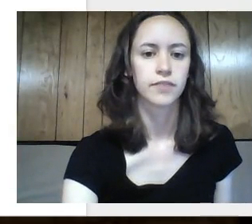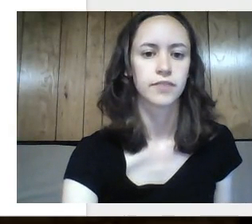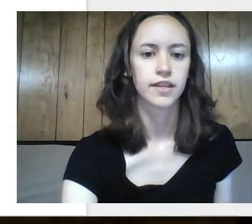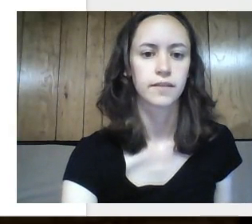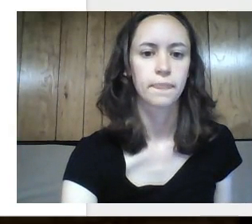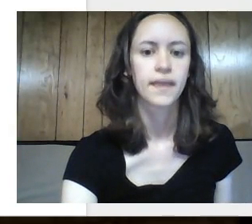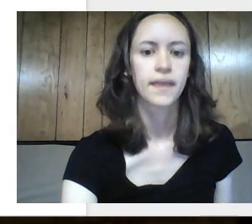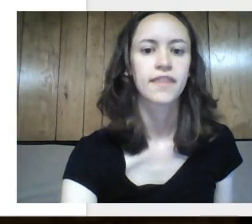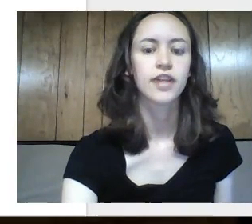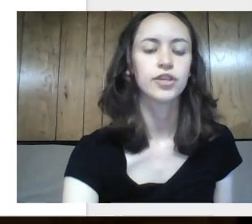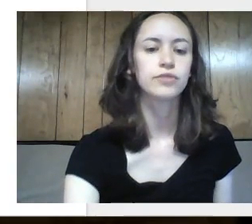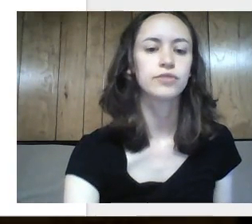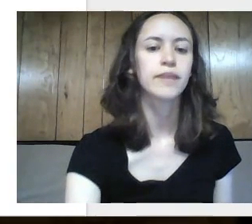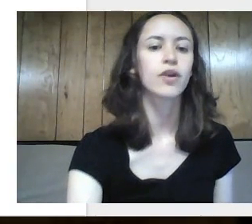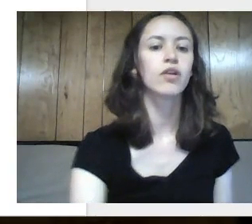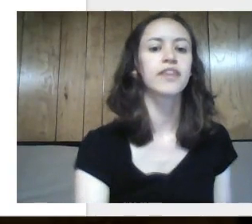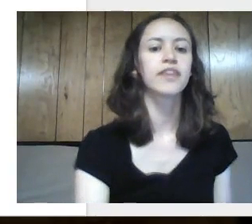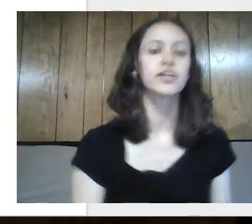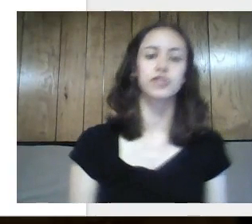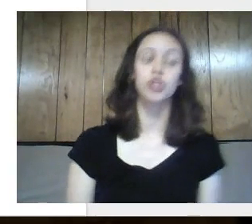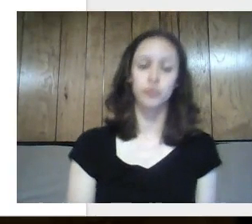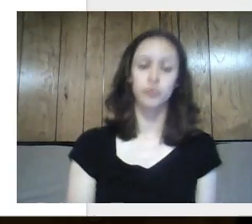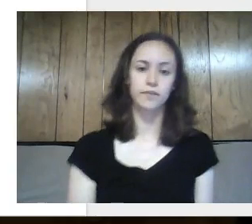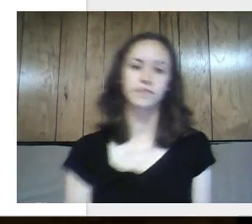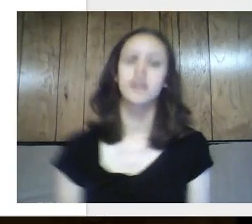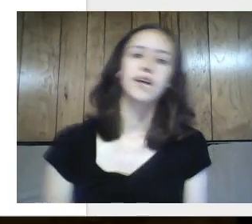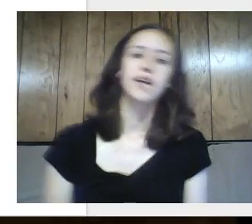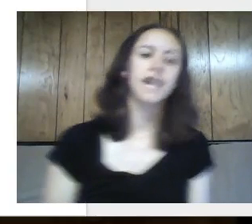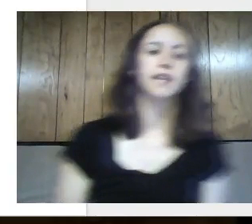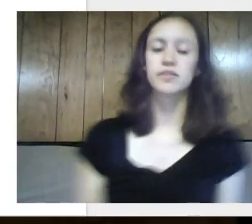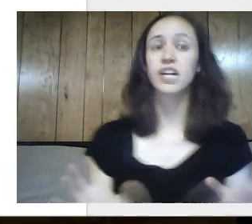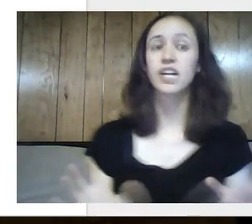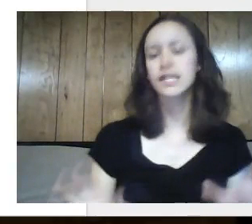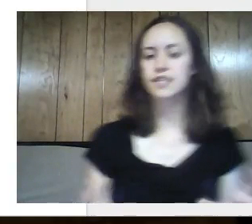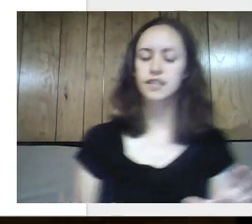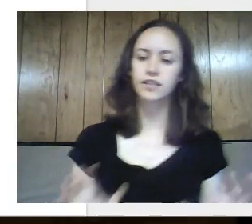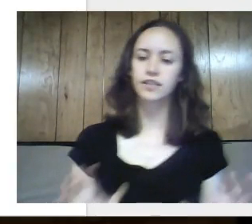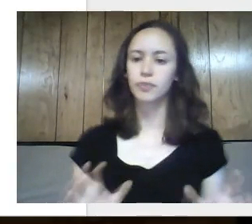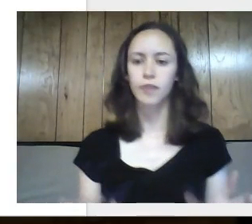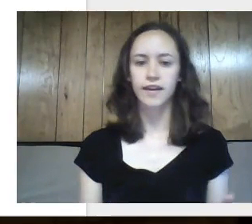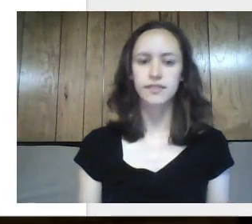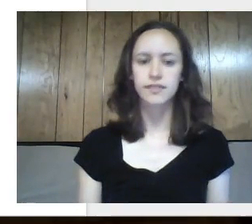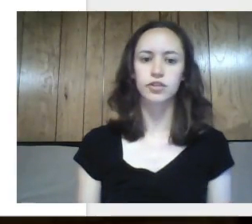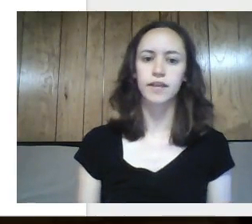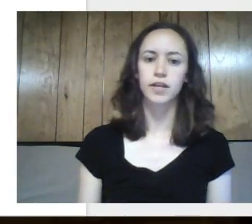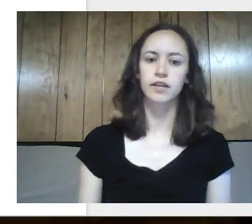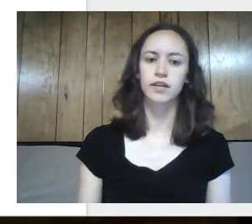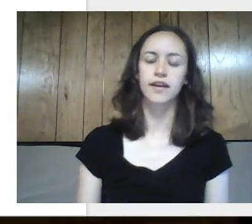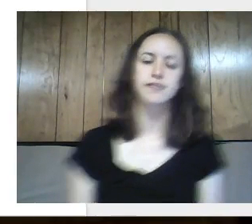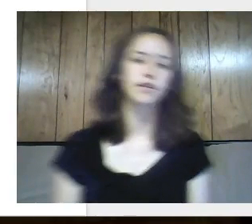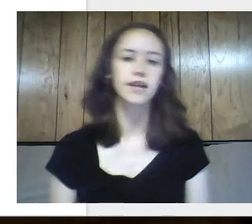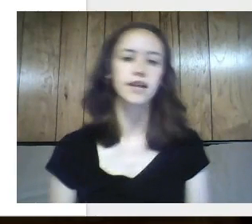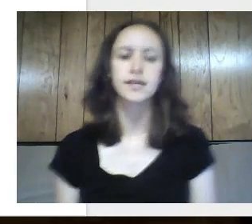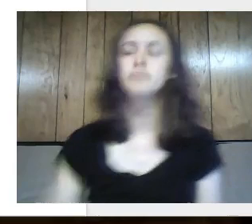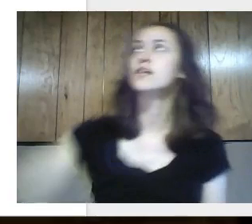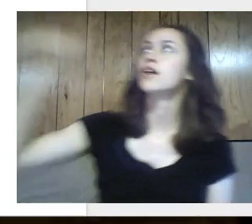So I'm right here. That you make all things new. So here it gets into a little bit more ASL grammar,